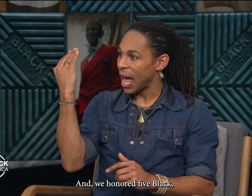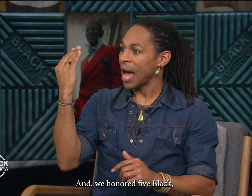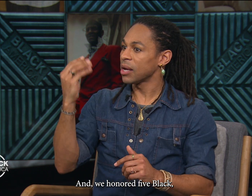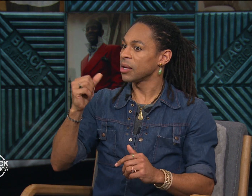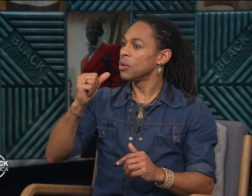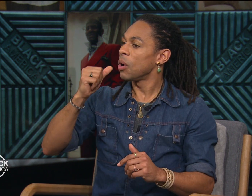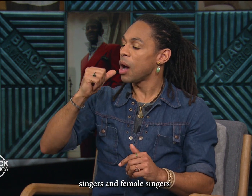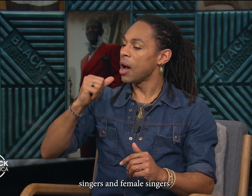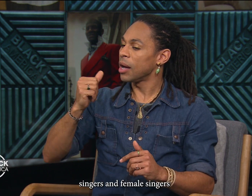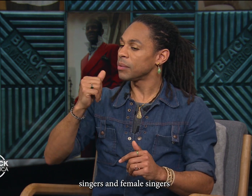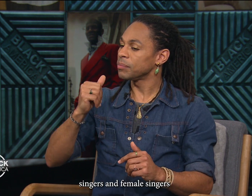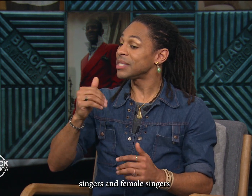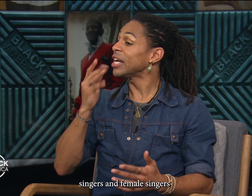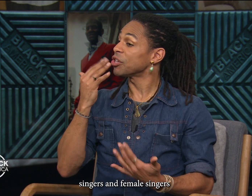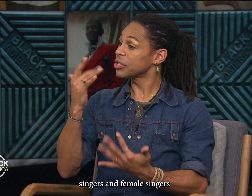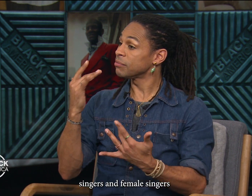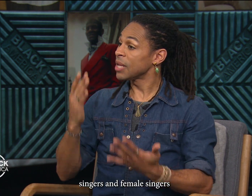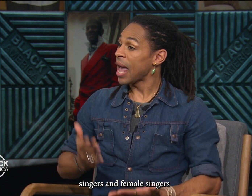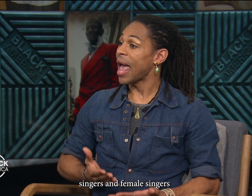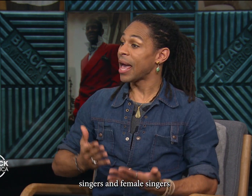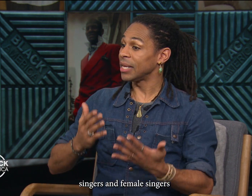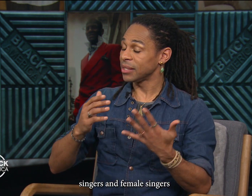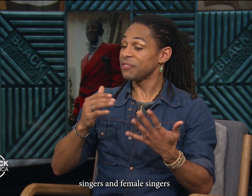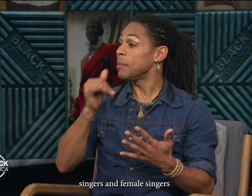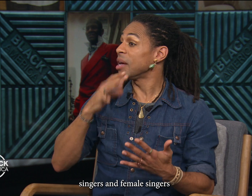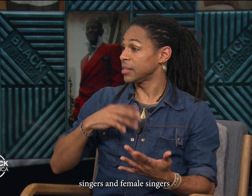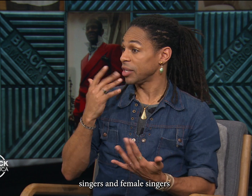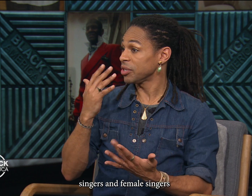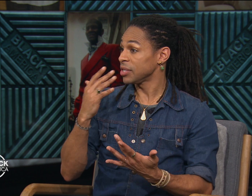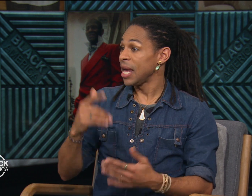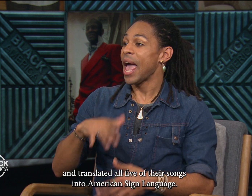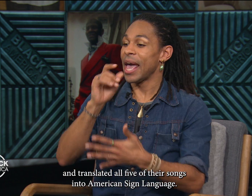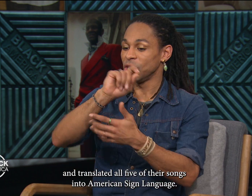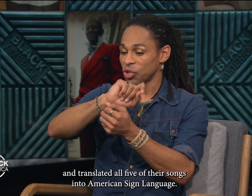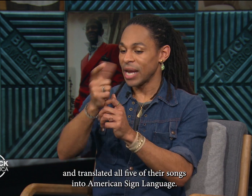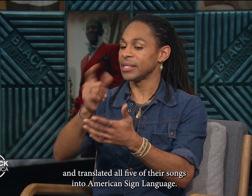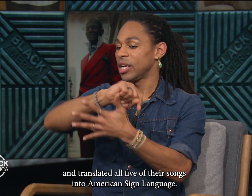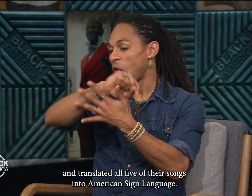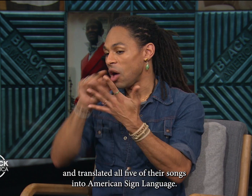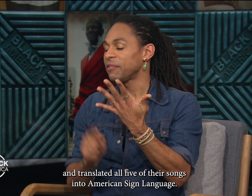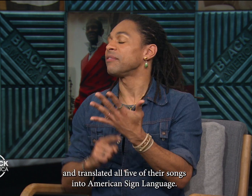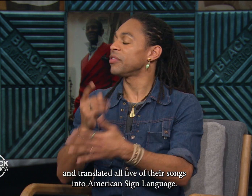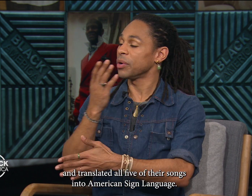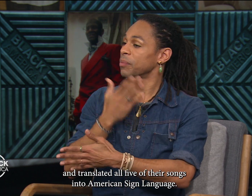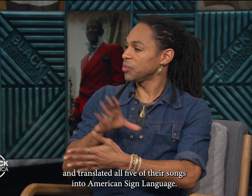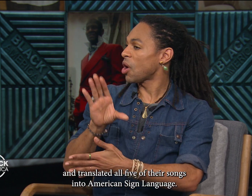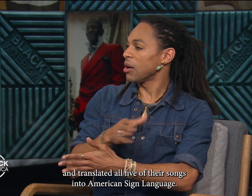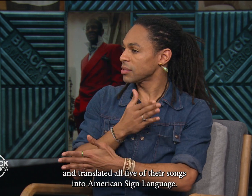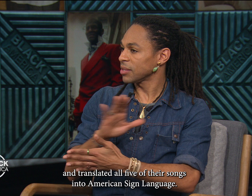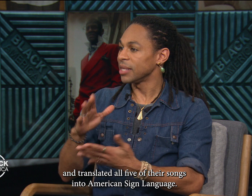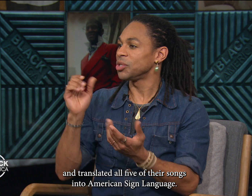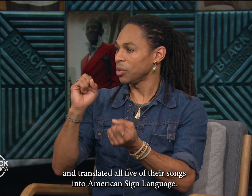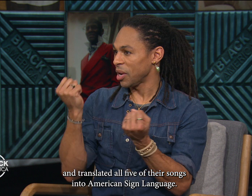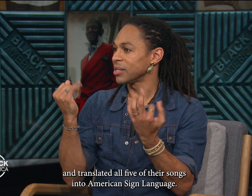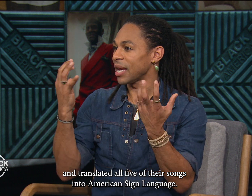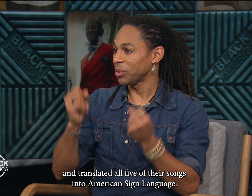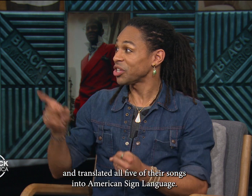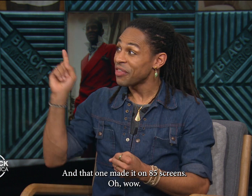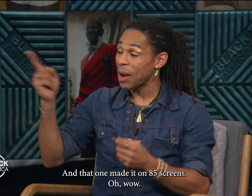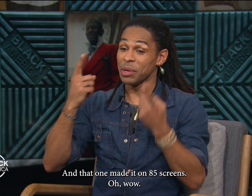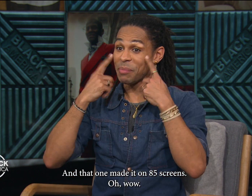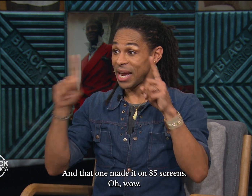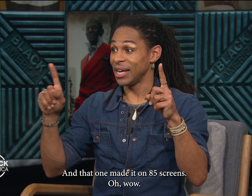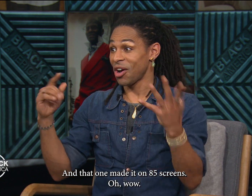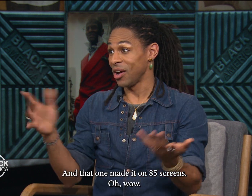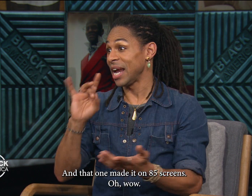5 Black singers and female singers and translated all 5 of their songs into American Sign Language.